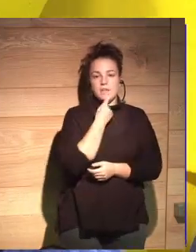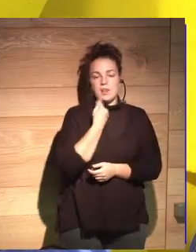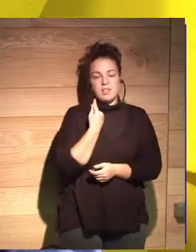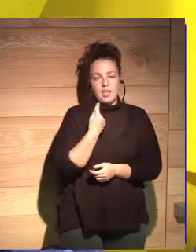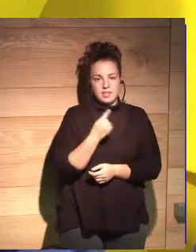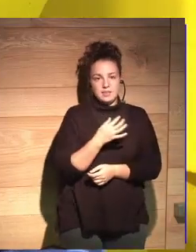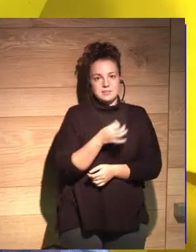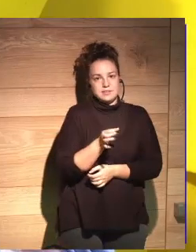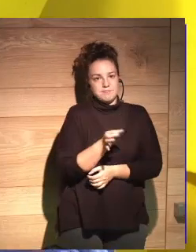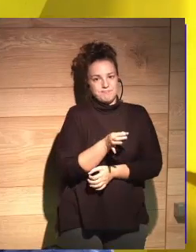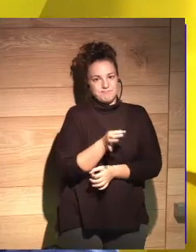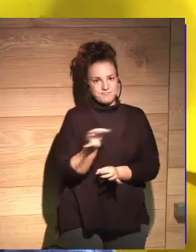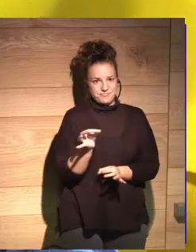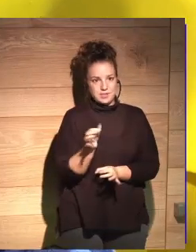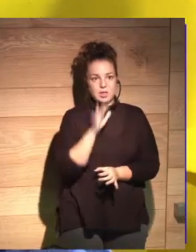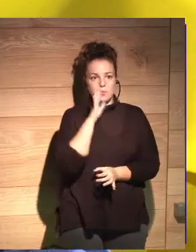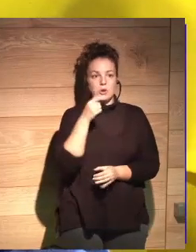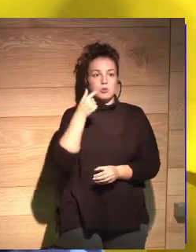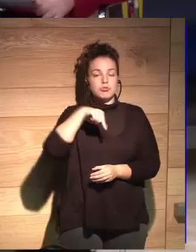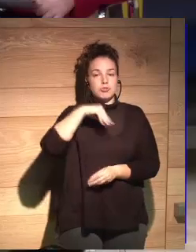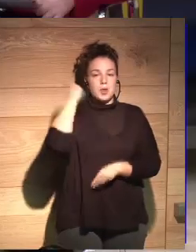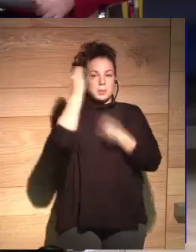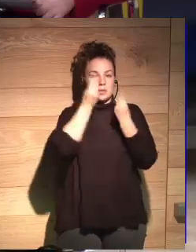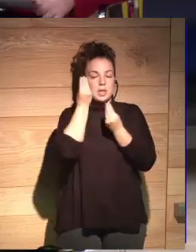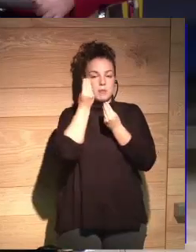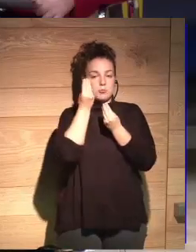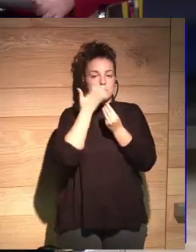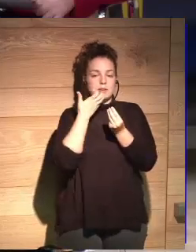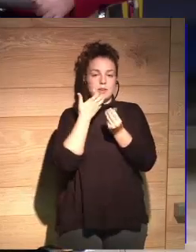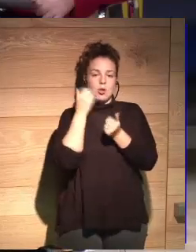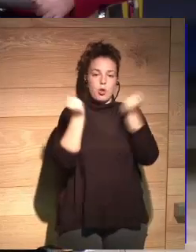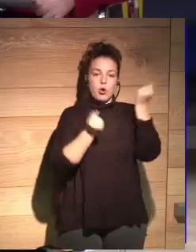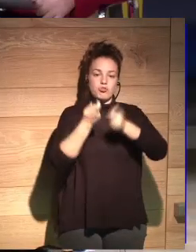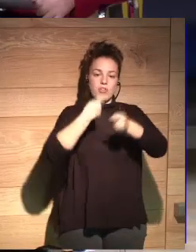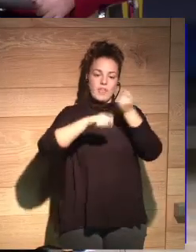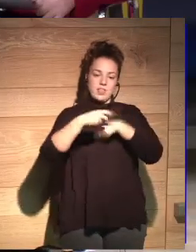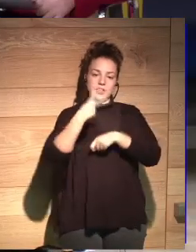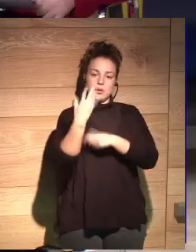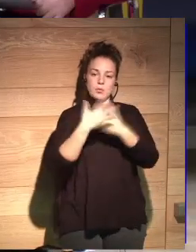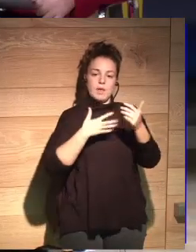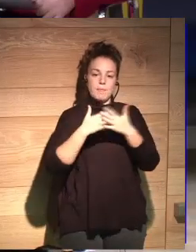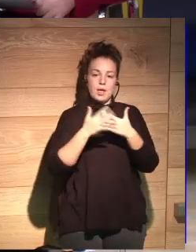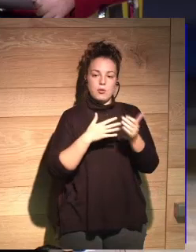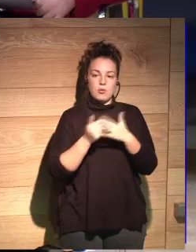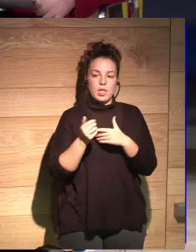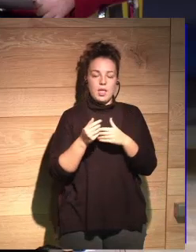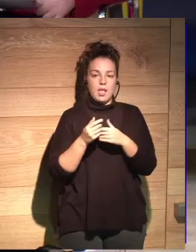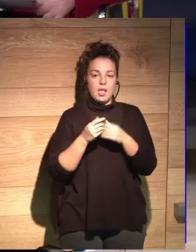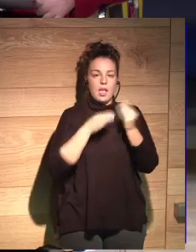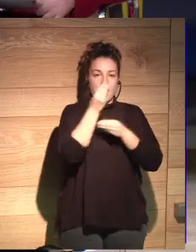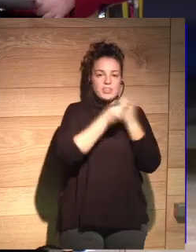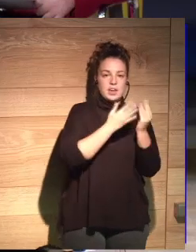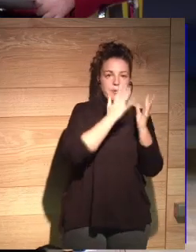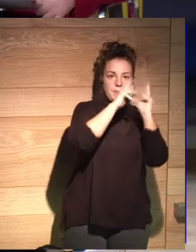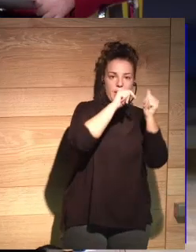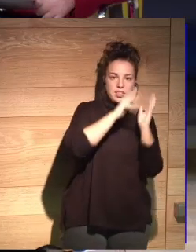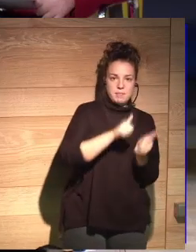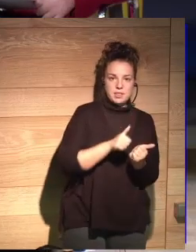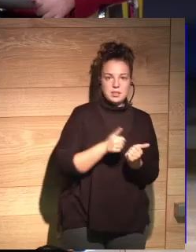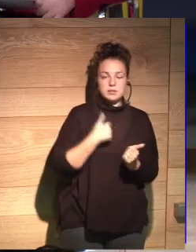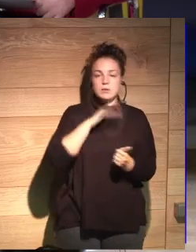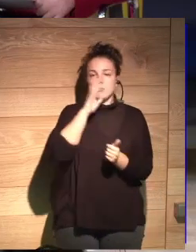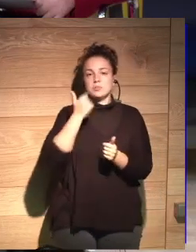requires extraordinary skills. So we tend to think it's more difficult to sell a second-hand car than to have